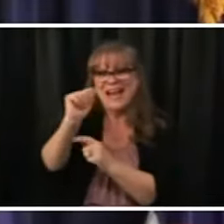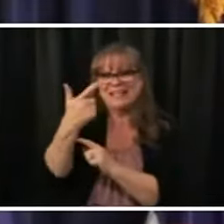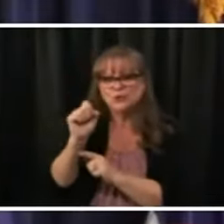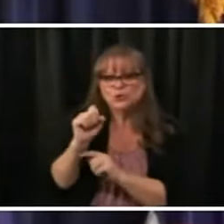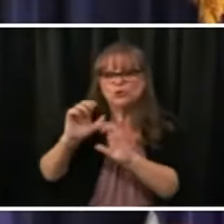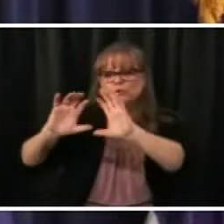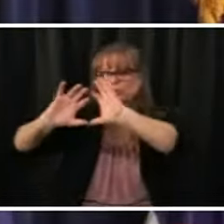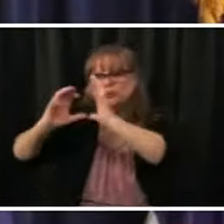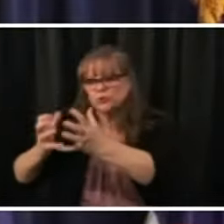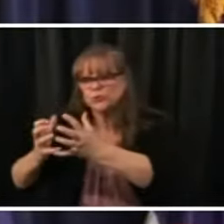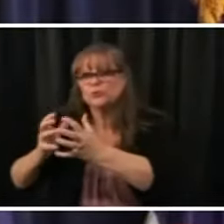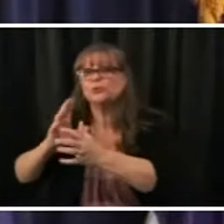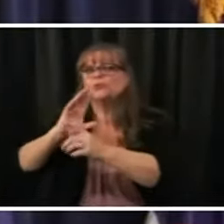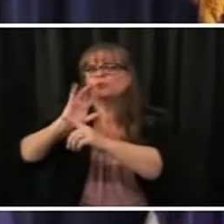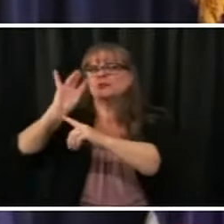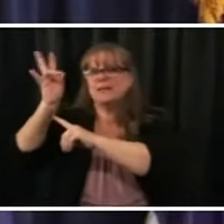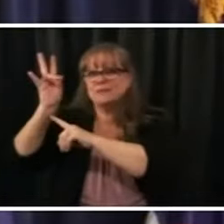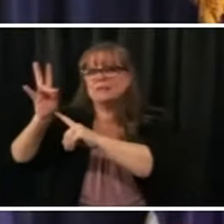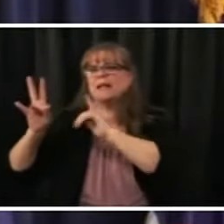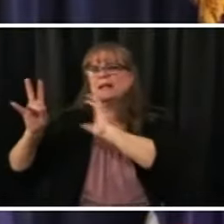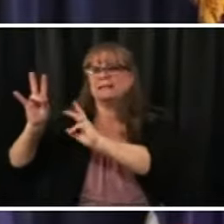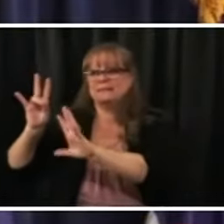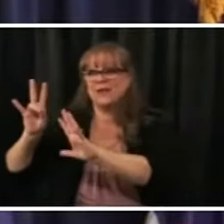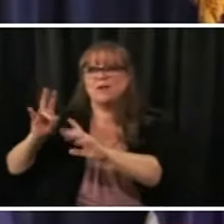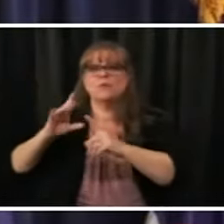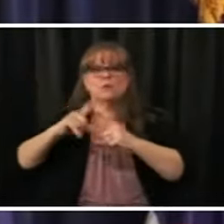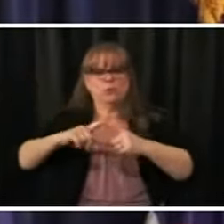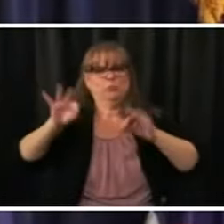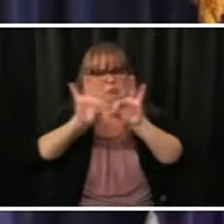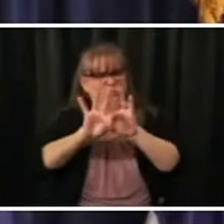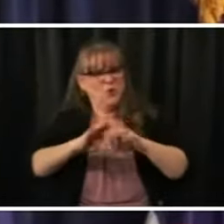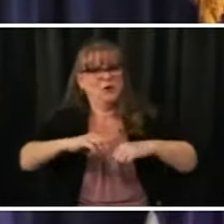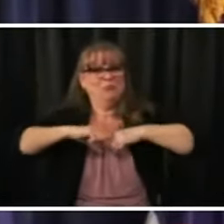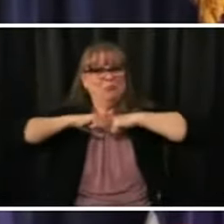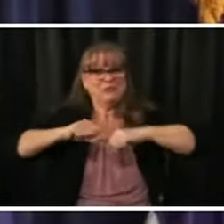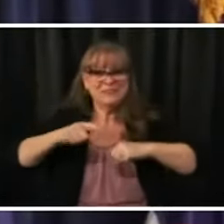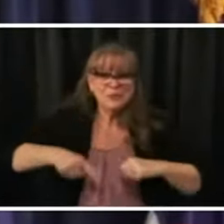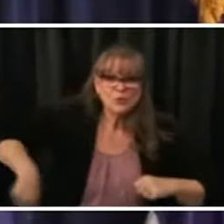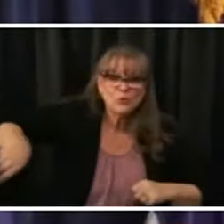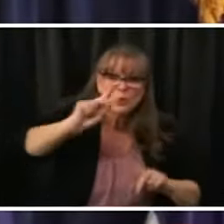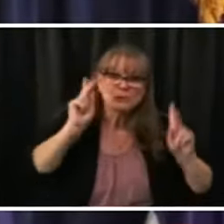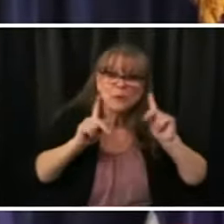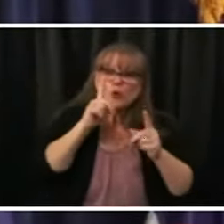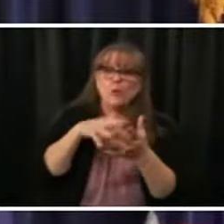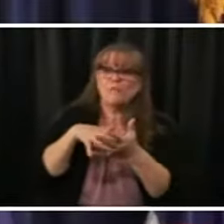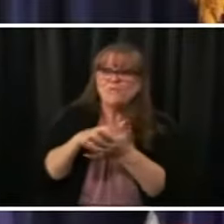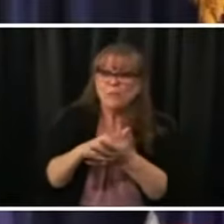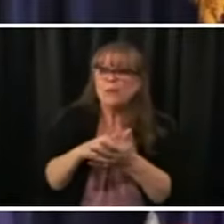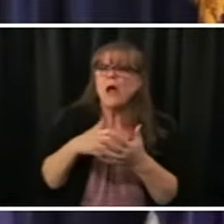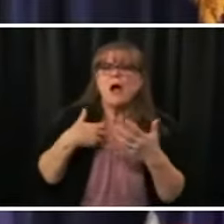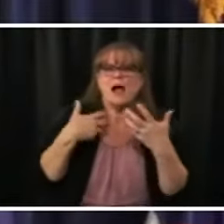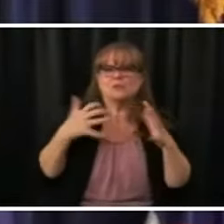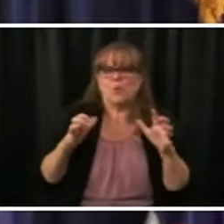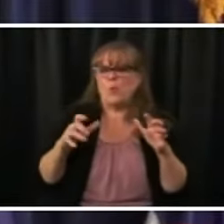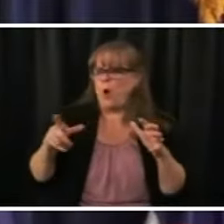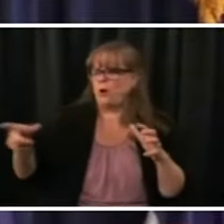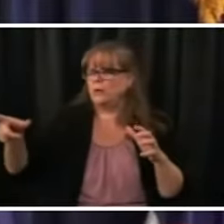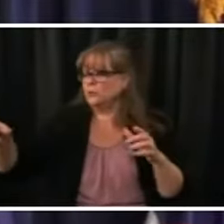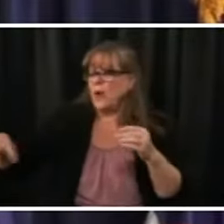most vulnerable as quickly as possible and hopefully not delaying that by doing other groups that are less at risk due to the virus.